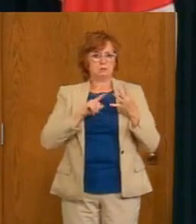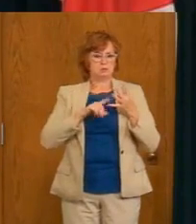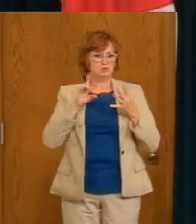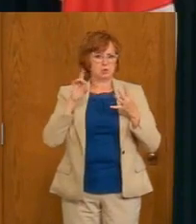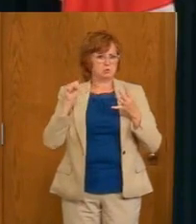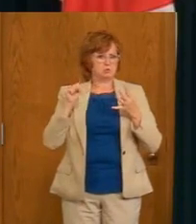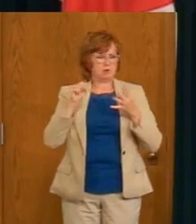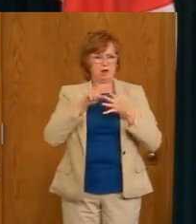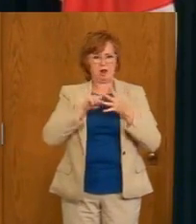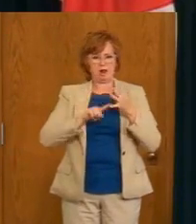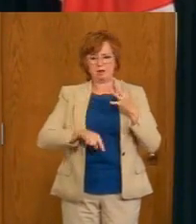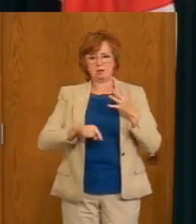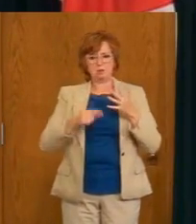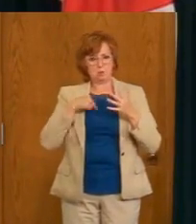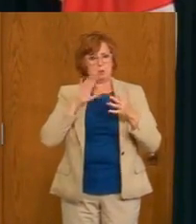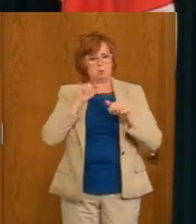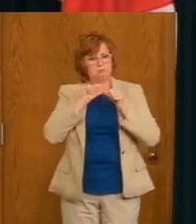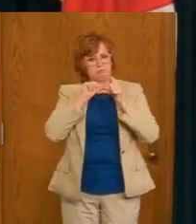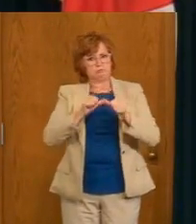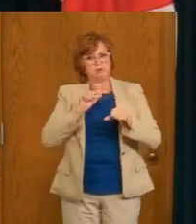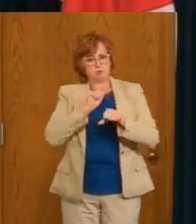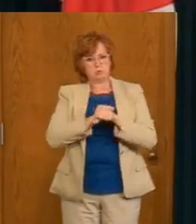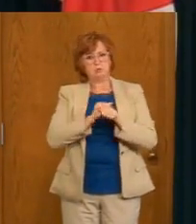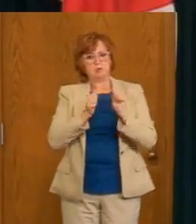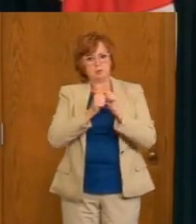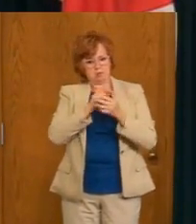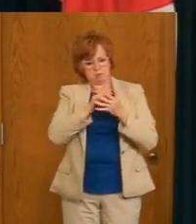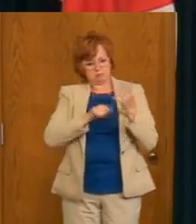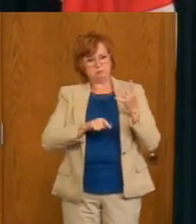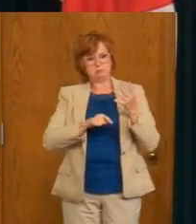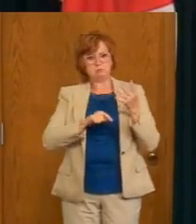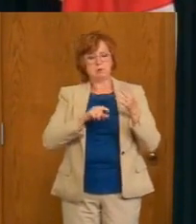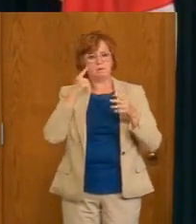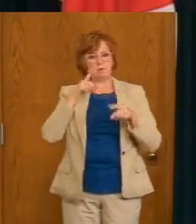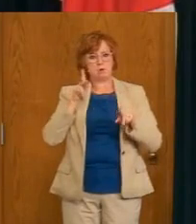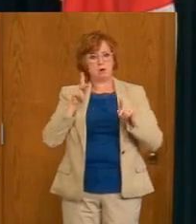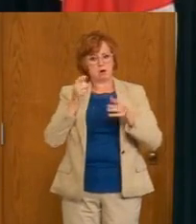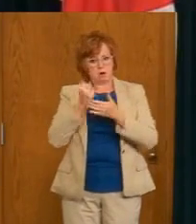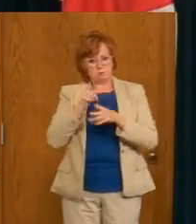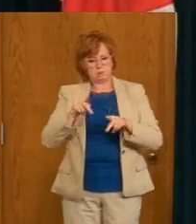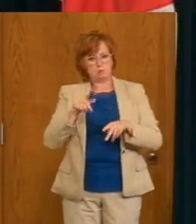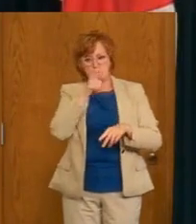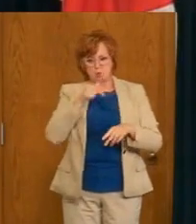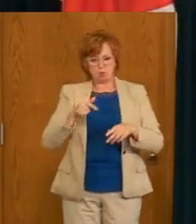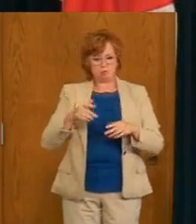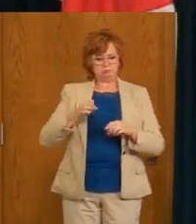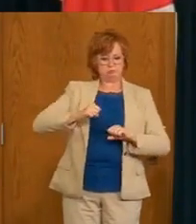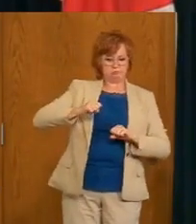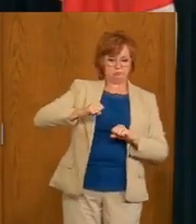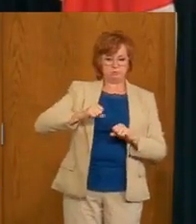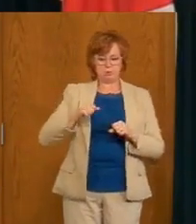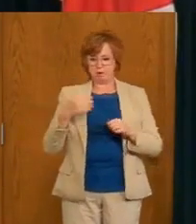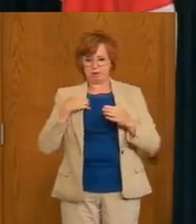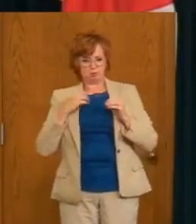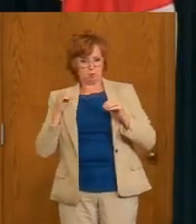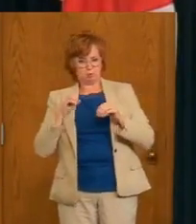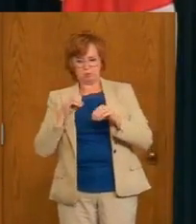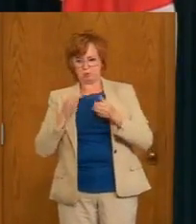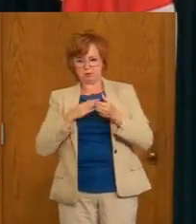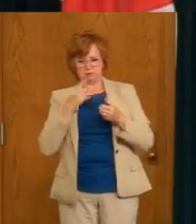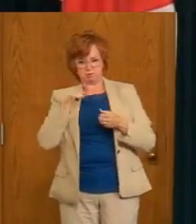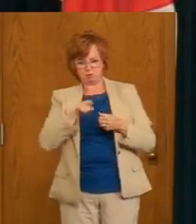in a good place here in Saskatchewan and Canada with our access to vaccines at the moment, and we would hope that everyone would ultimately consider that and keep themselves